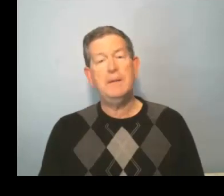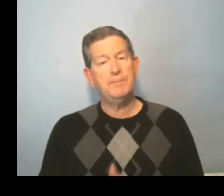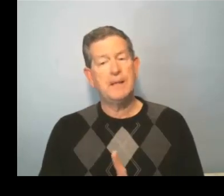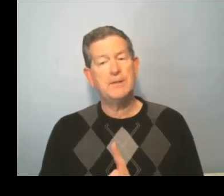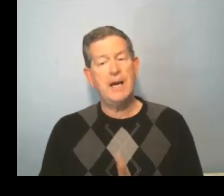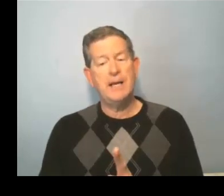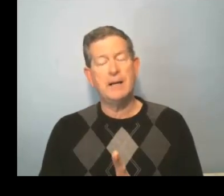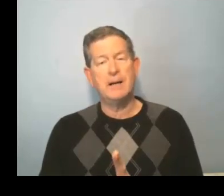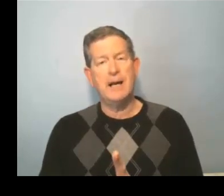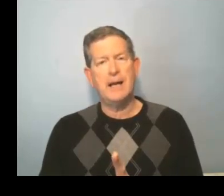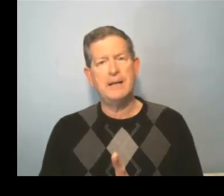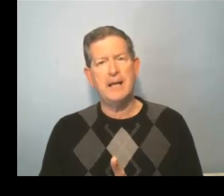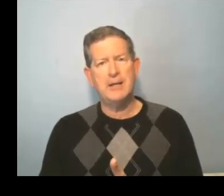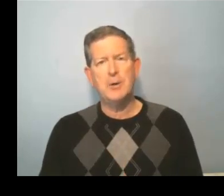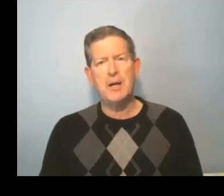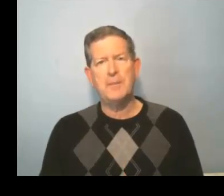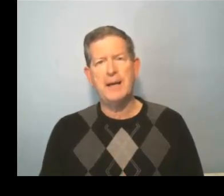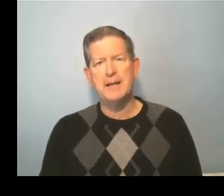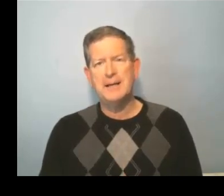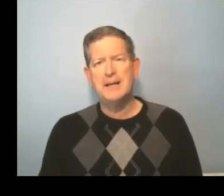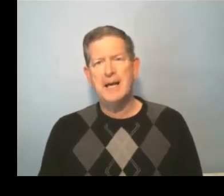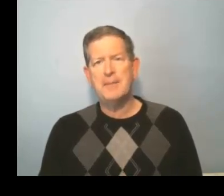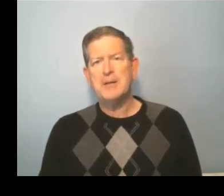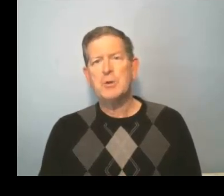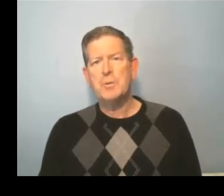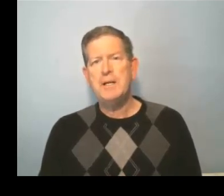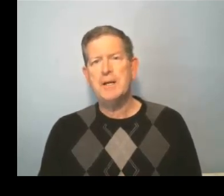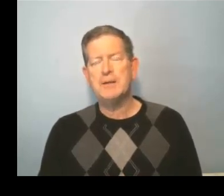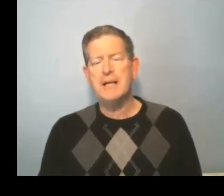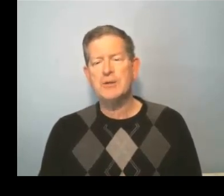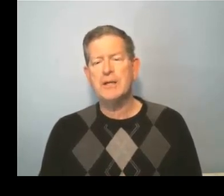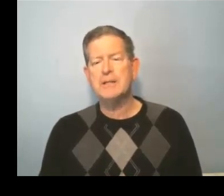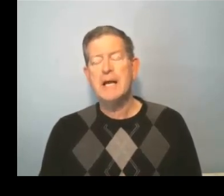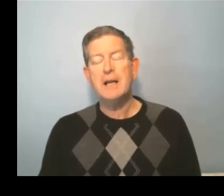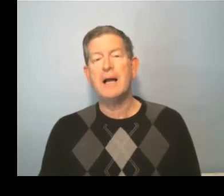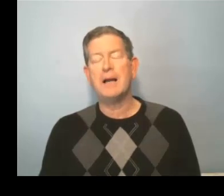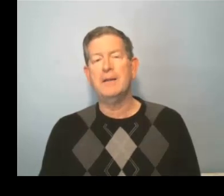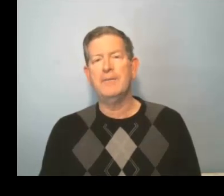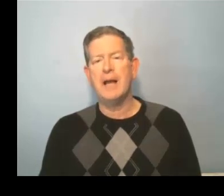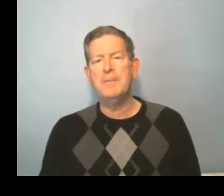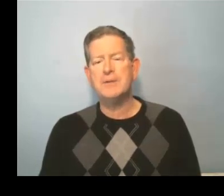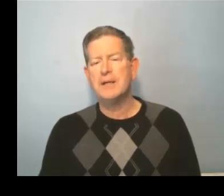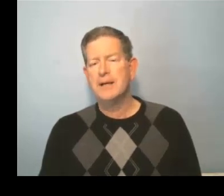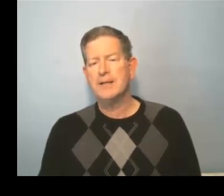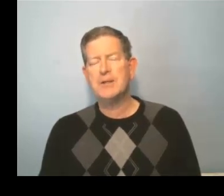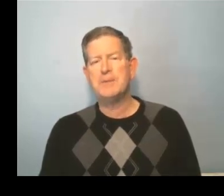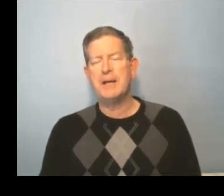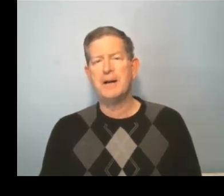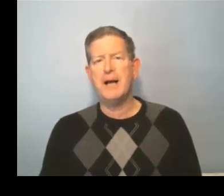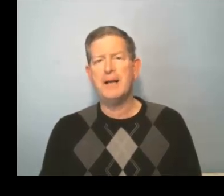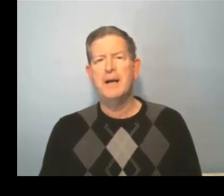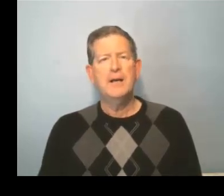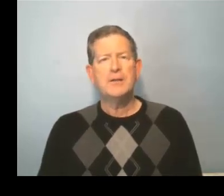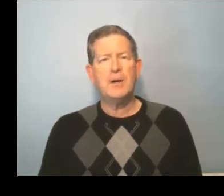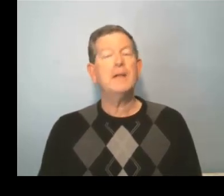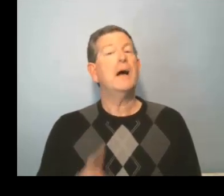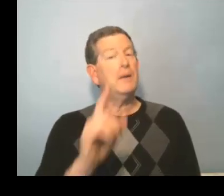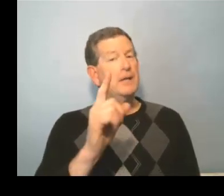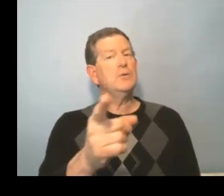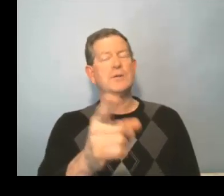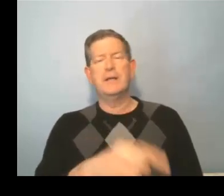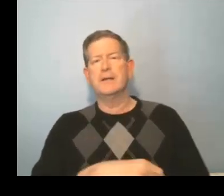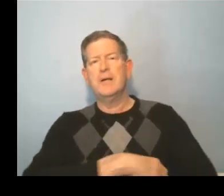excuse me, it's not 8 o'clock. I didn't look at my screen here. It's actually 10 o'clock in the evening. I skipped 8 o'clock.